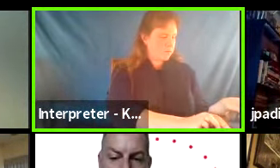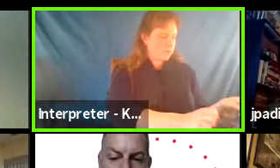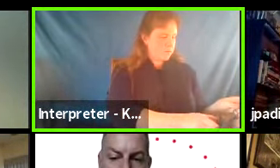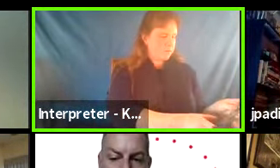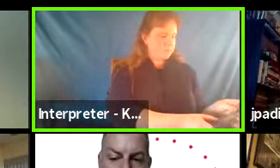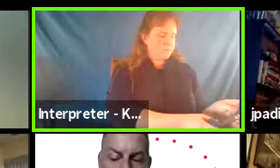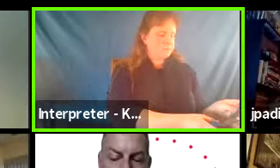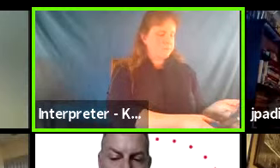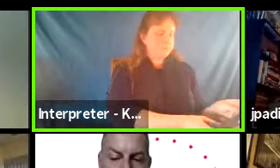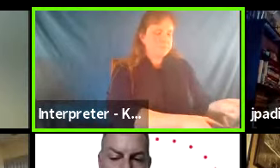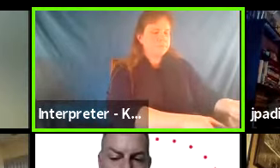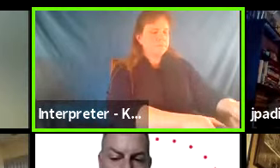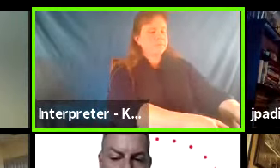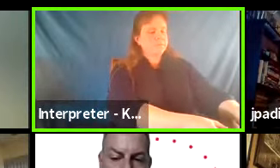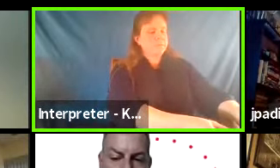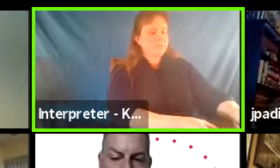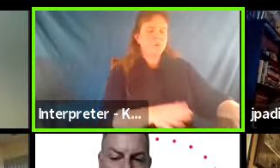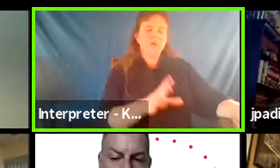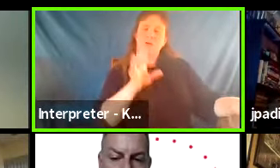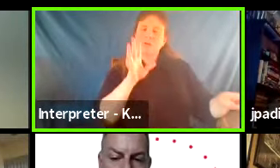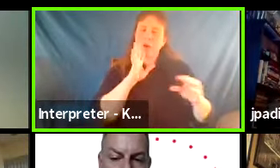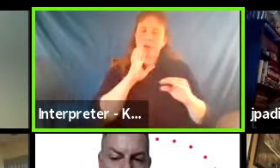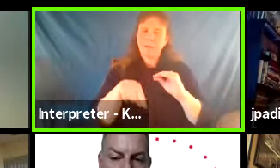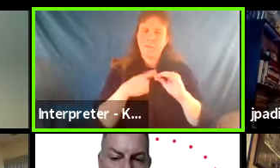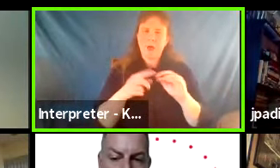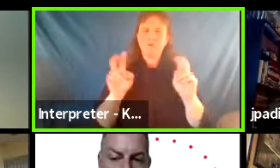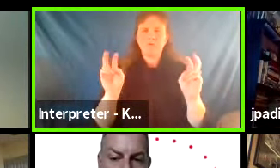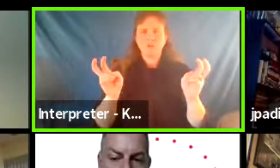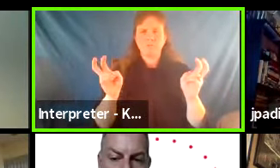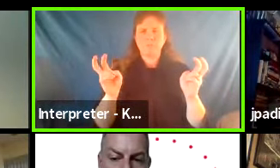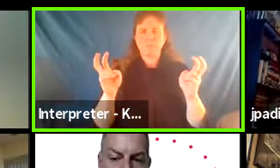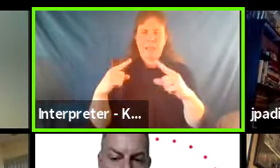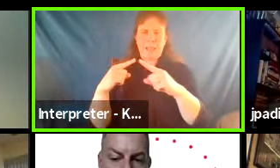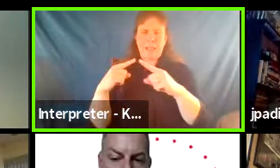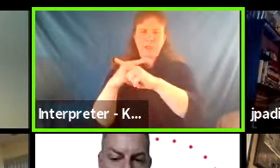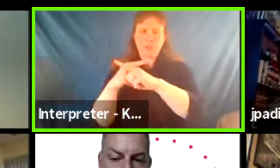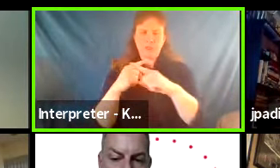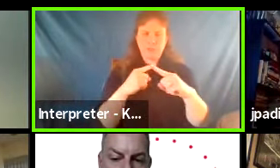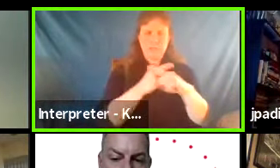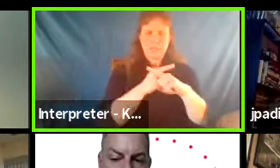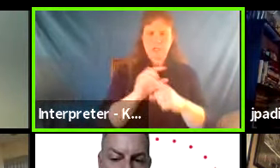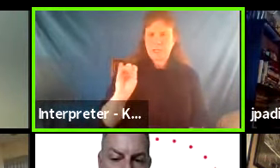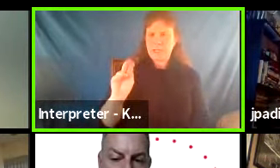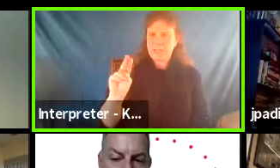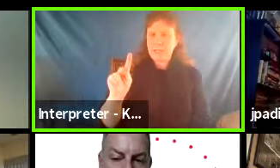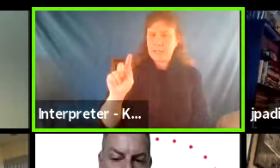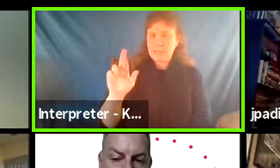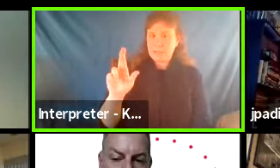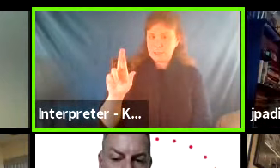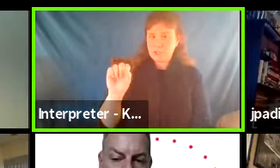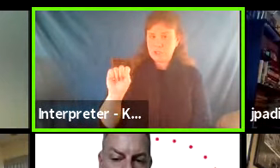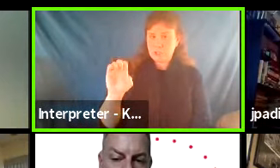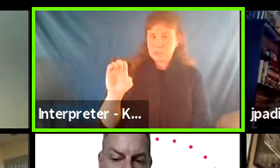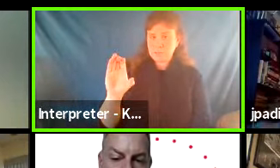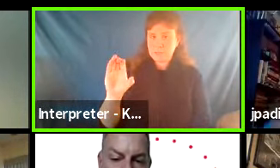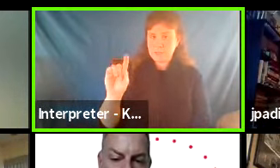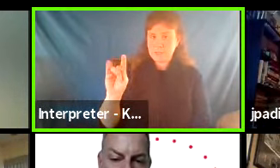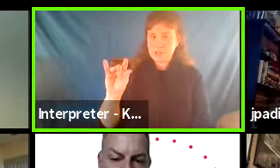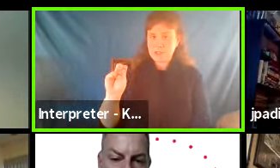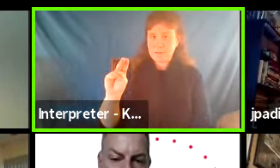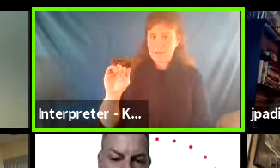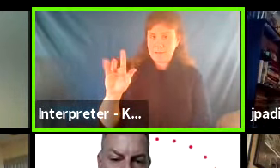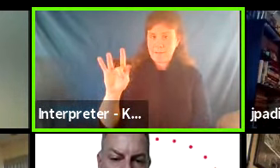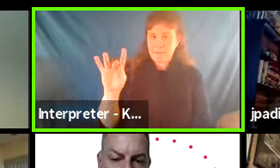talking about, the notion of intersectionality, right? We really want to understand that if